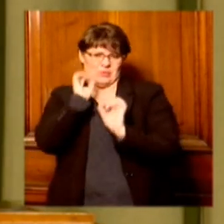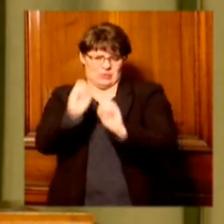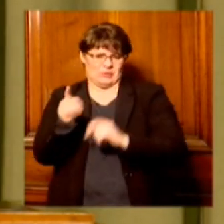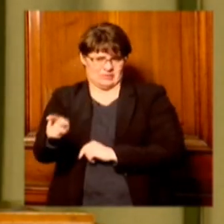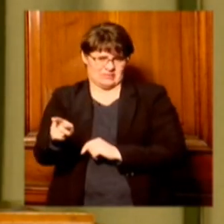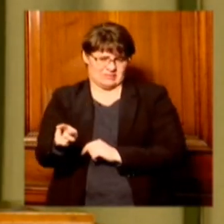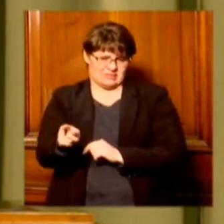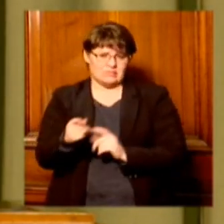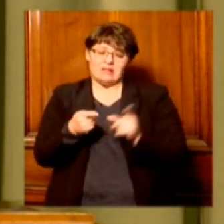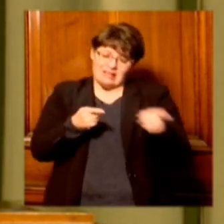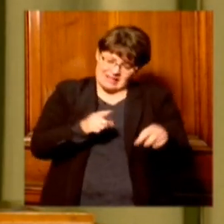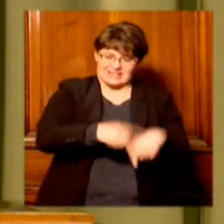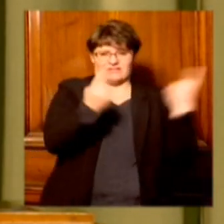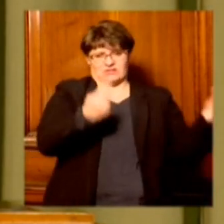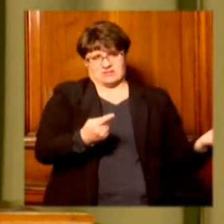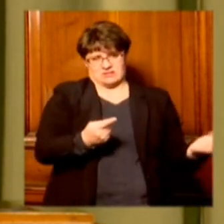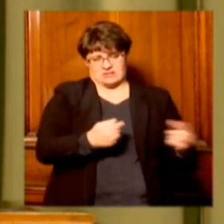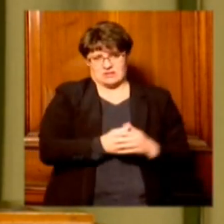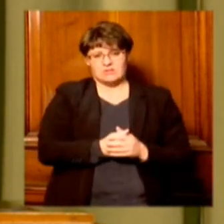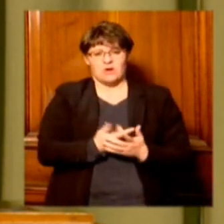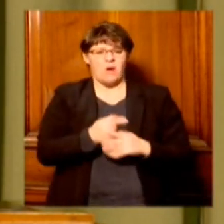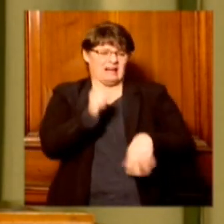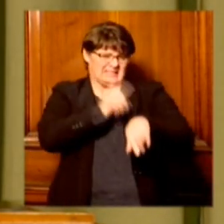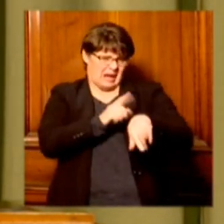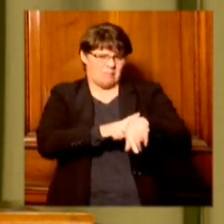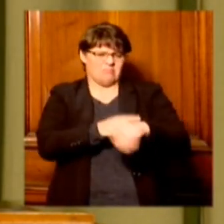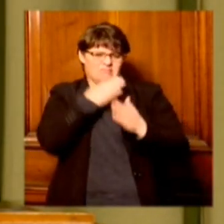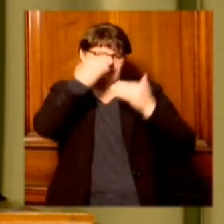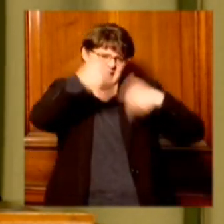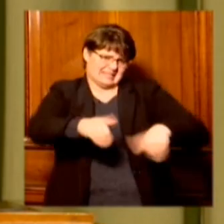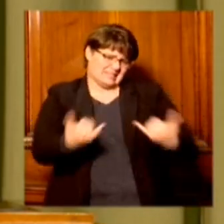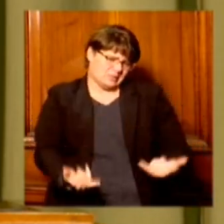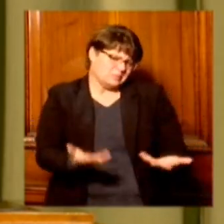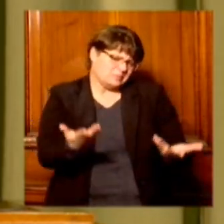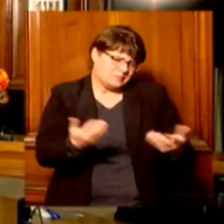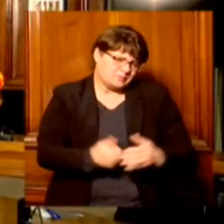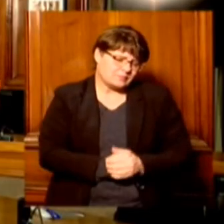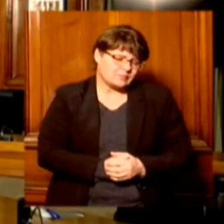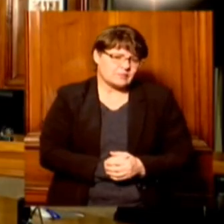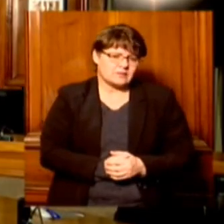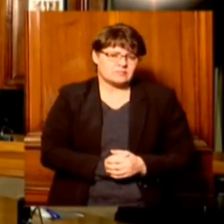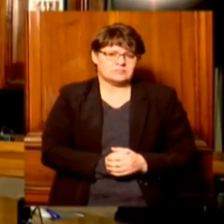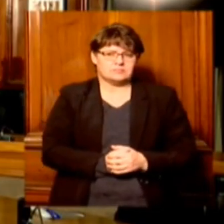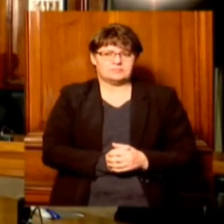there, Minister, in the jealousy of time I've been warned. Thank you.